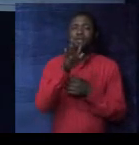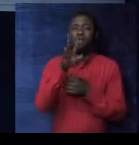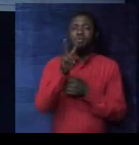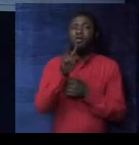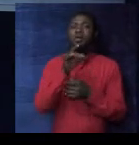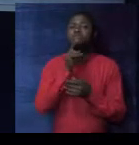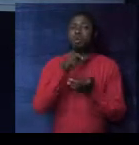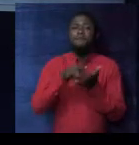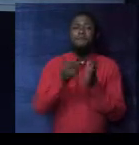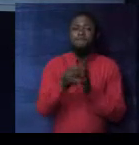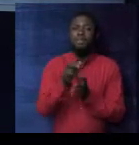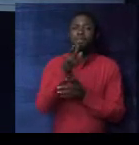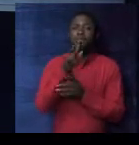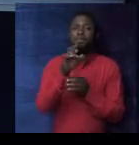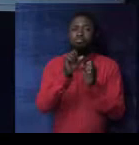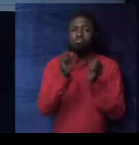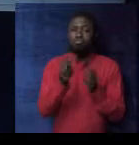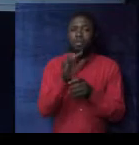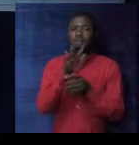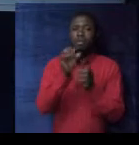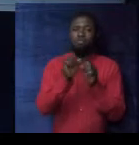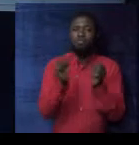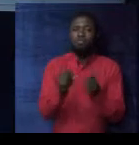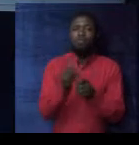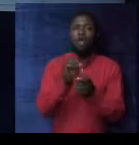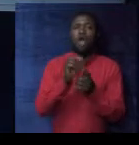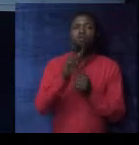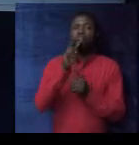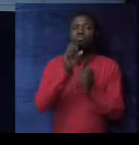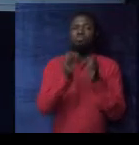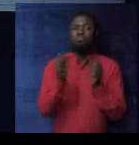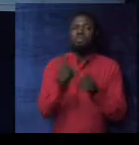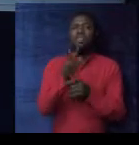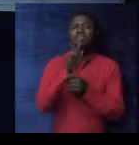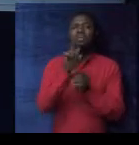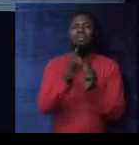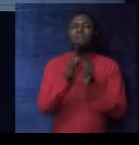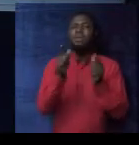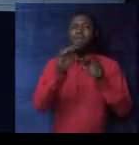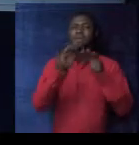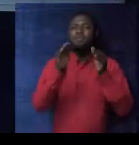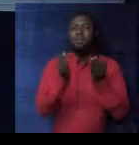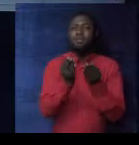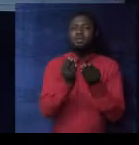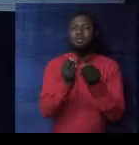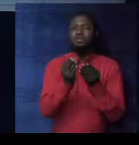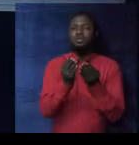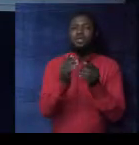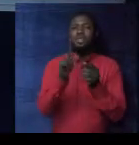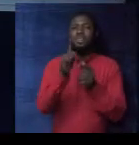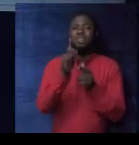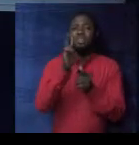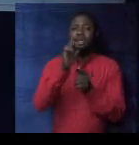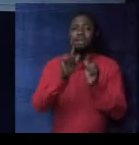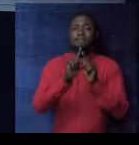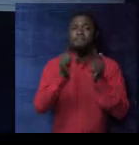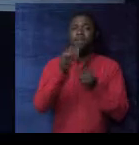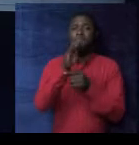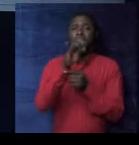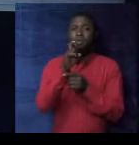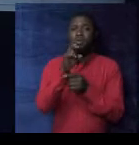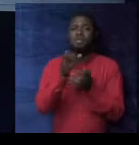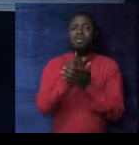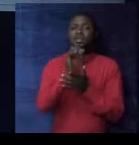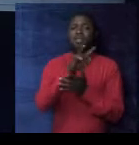2 like this, it does not mean 3 squares, 5 squares, and 2 squares. No, this 3 means 3 big boxes, or